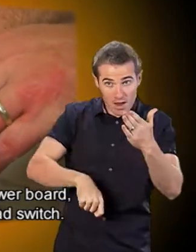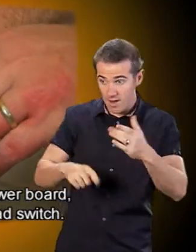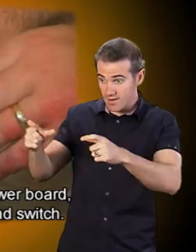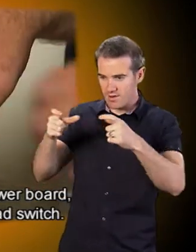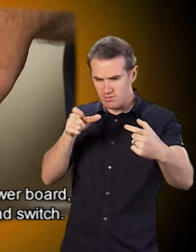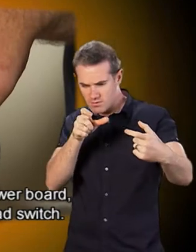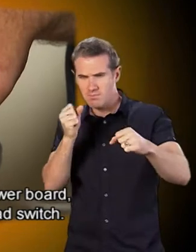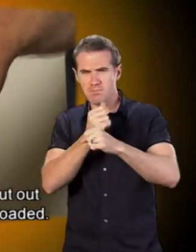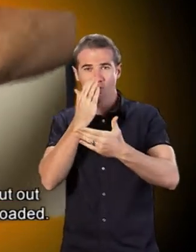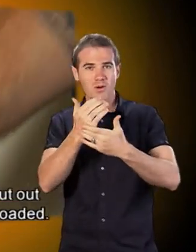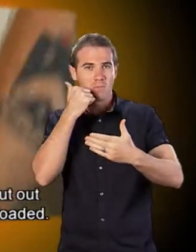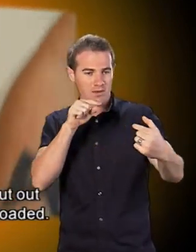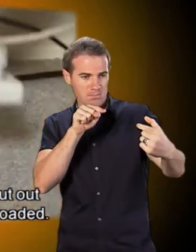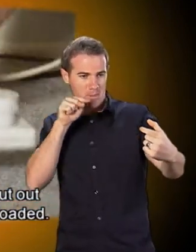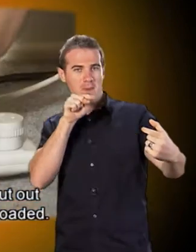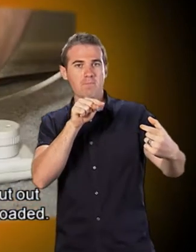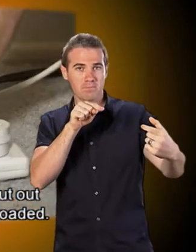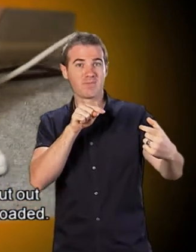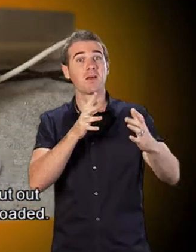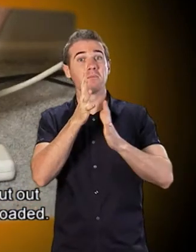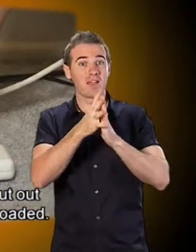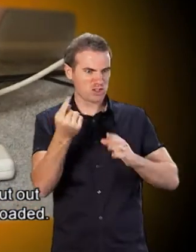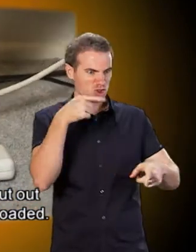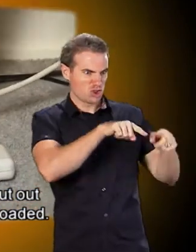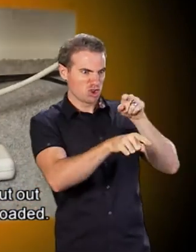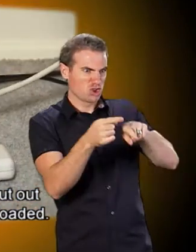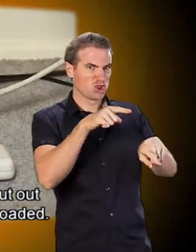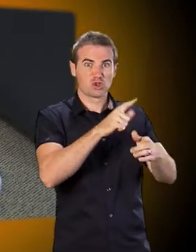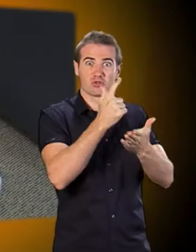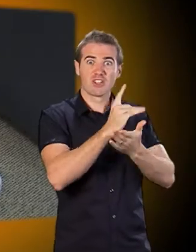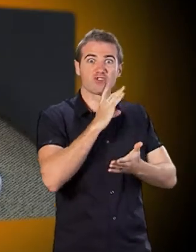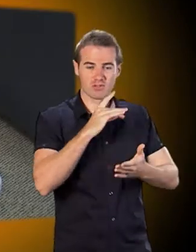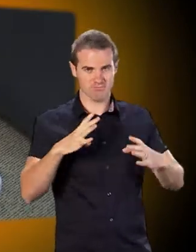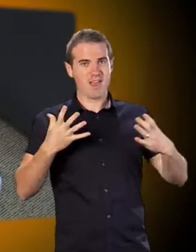with an overload switch. These automatically cut out when the board is overloaded.